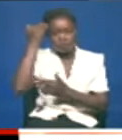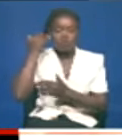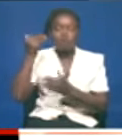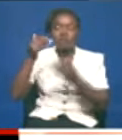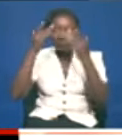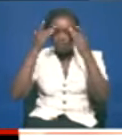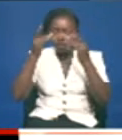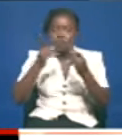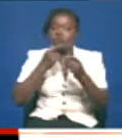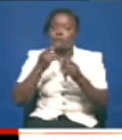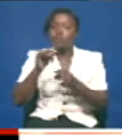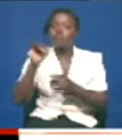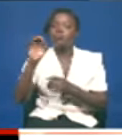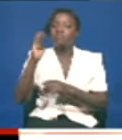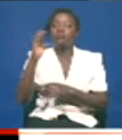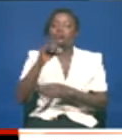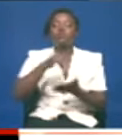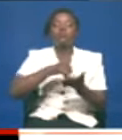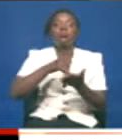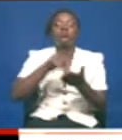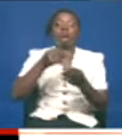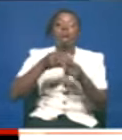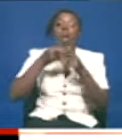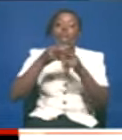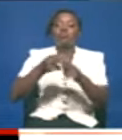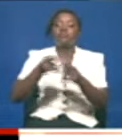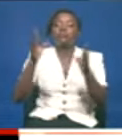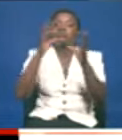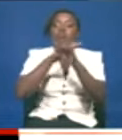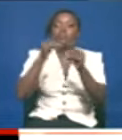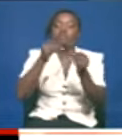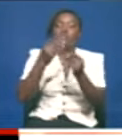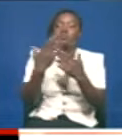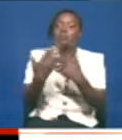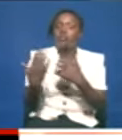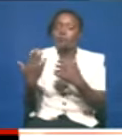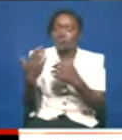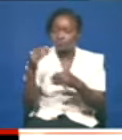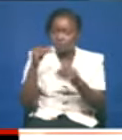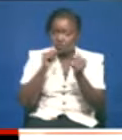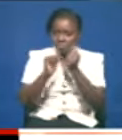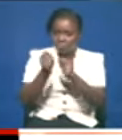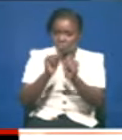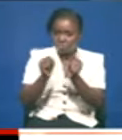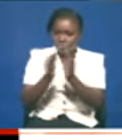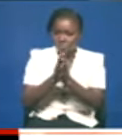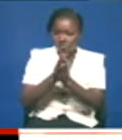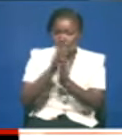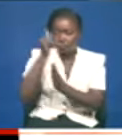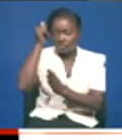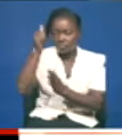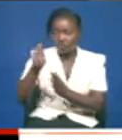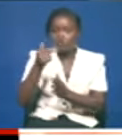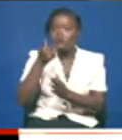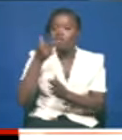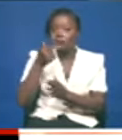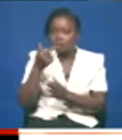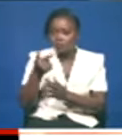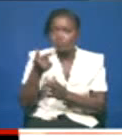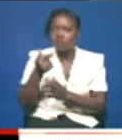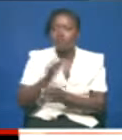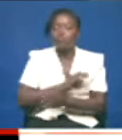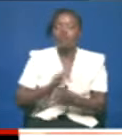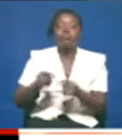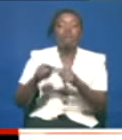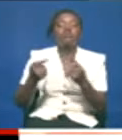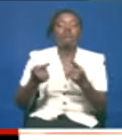Boundaries Commission to include his name on the presidential ballot paper. In his judgment, Justice Mrima said the commission violated